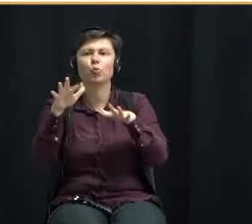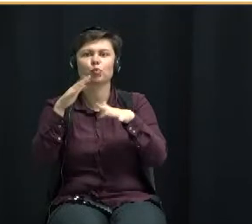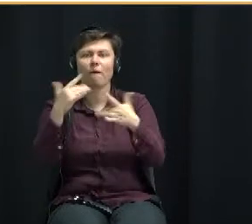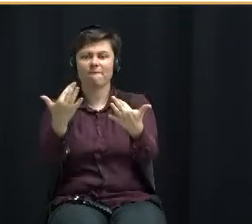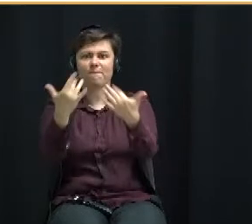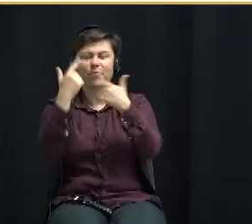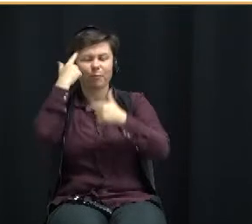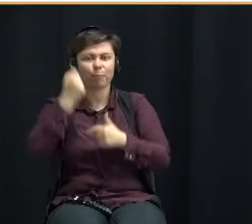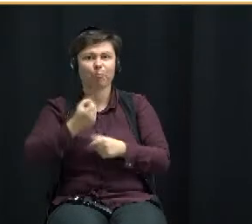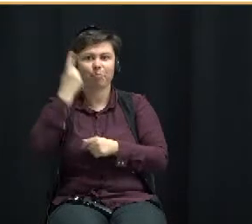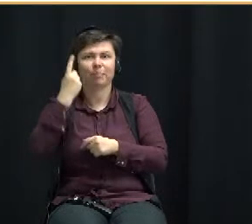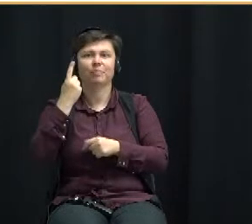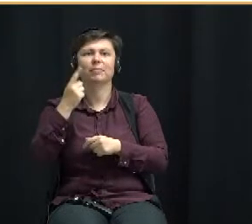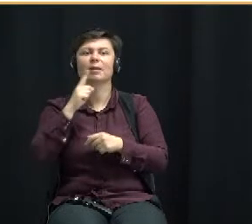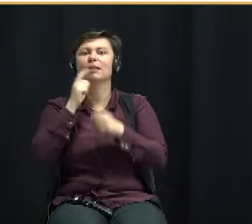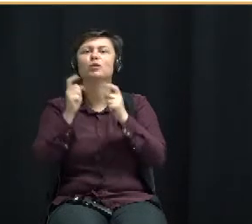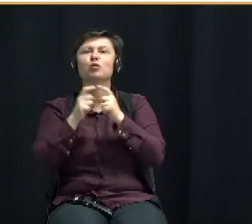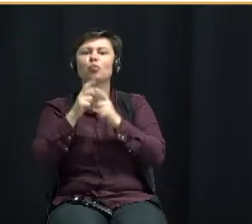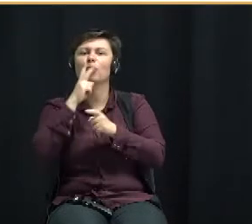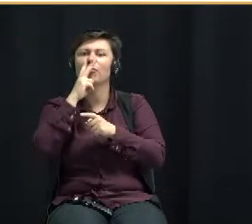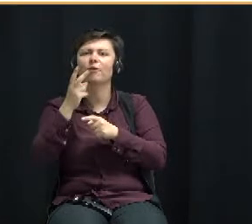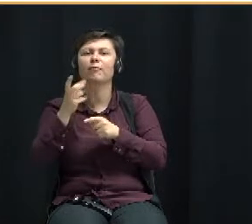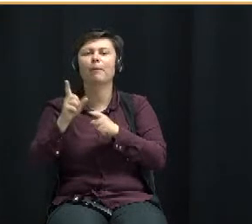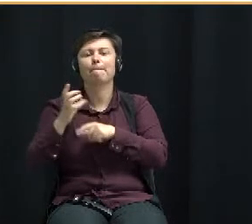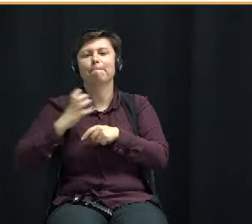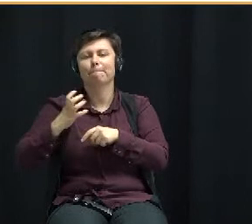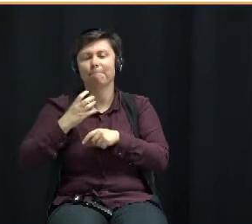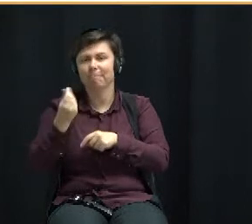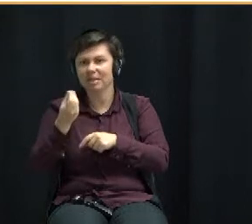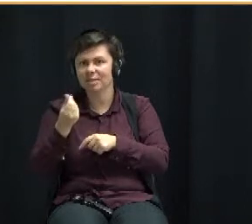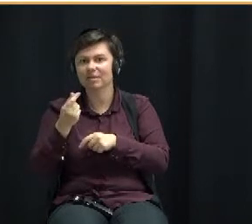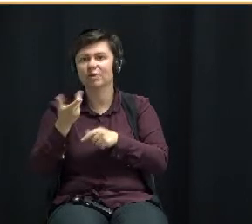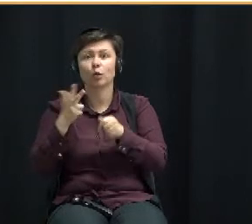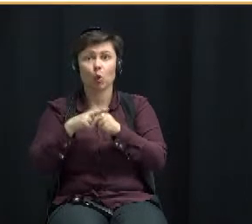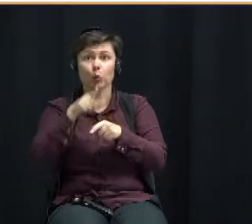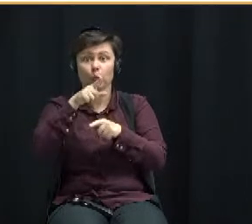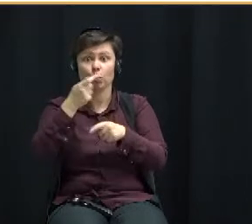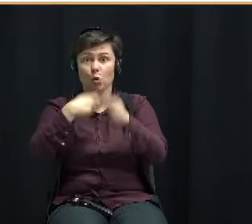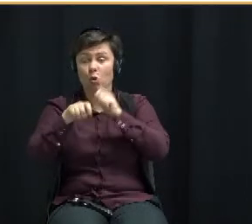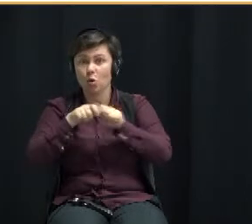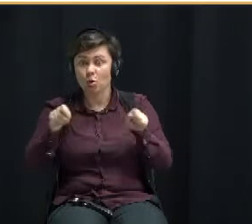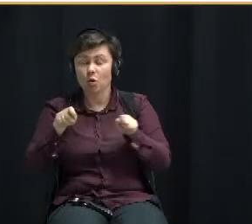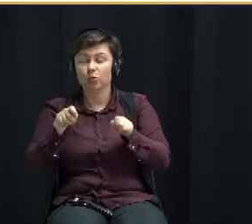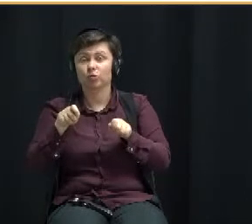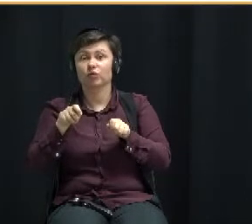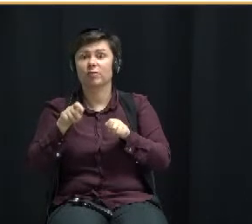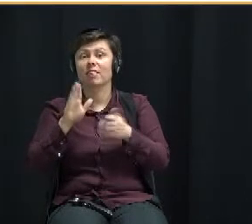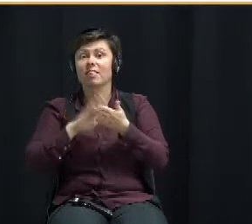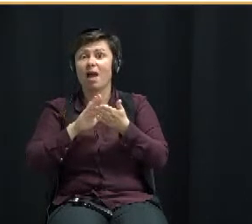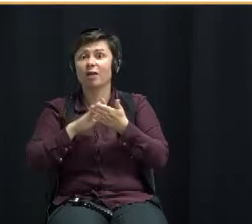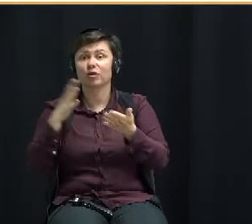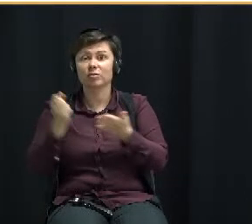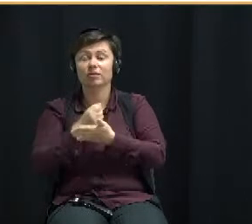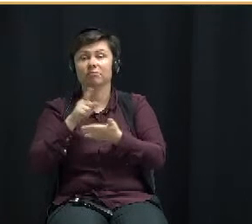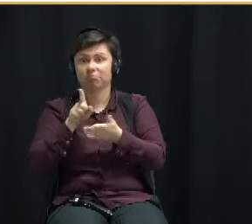business side, some of the winners are, of course, private entrepreneurs, and their experience is that they say